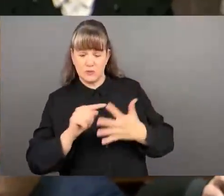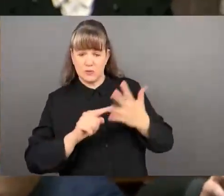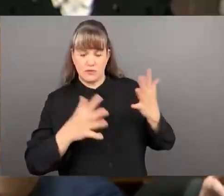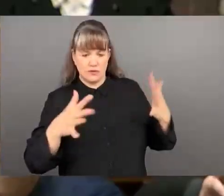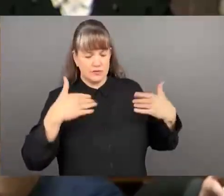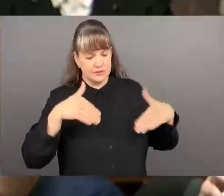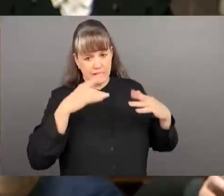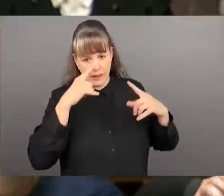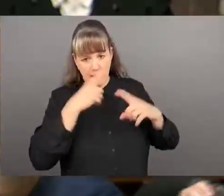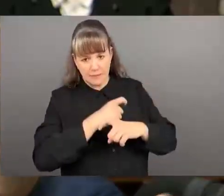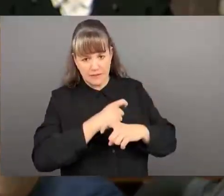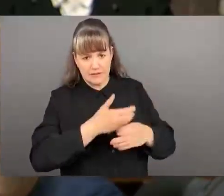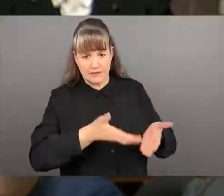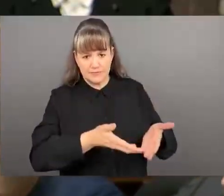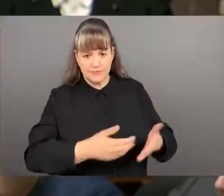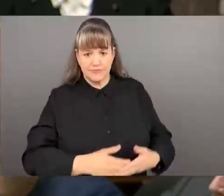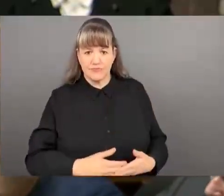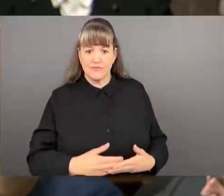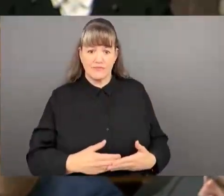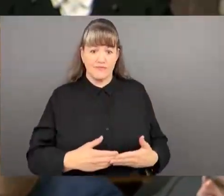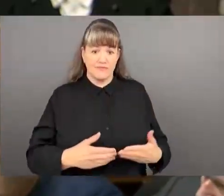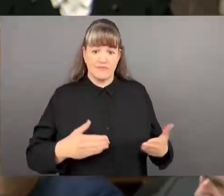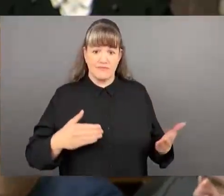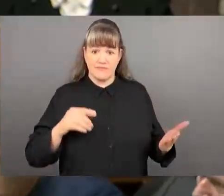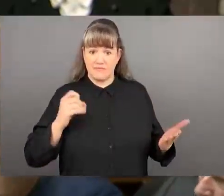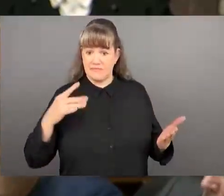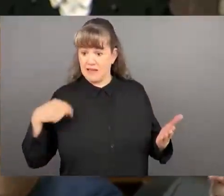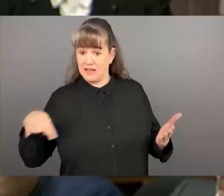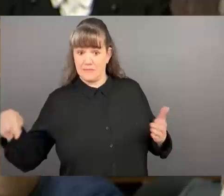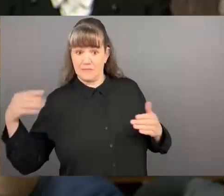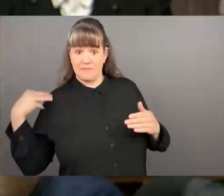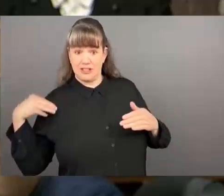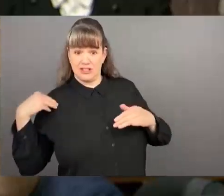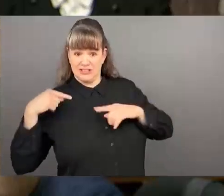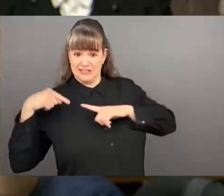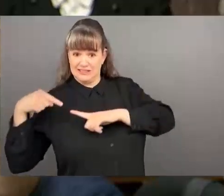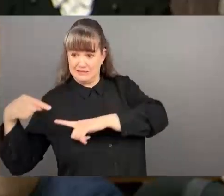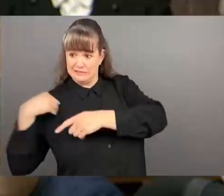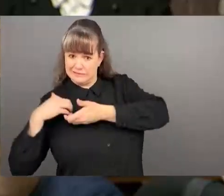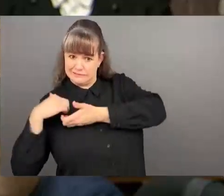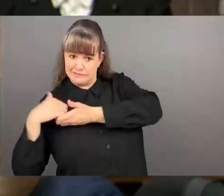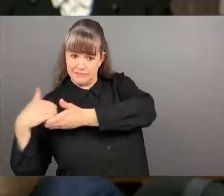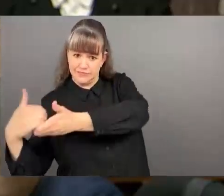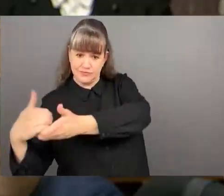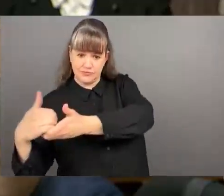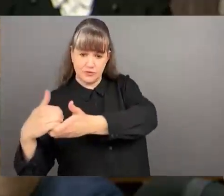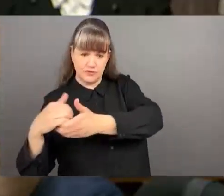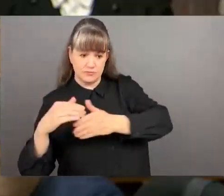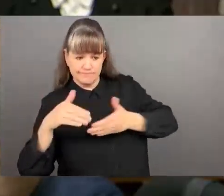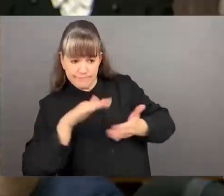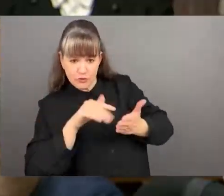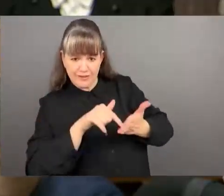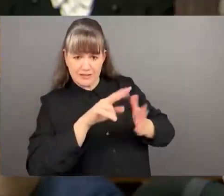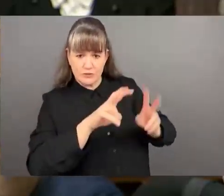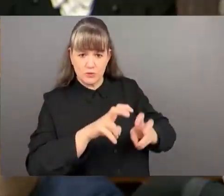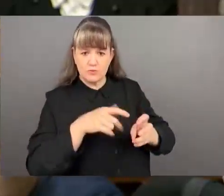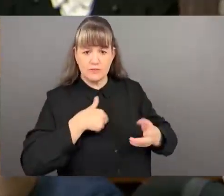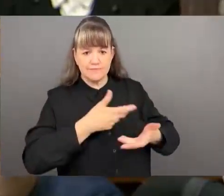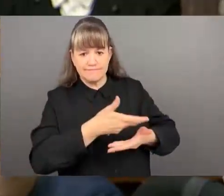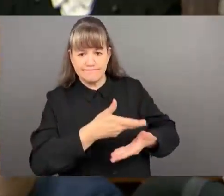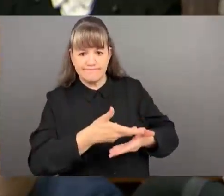has not been working very hard in partnership with the private sector, with the not-for-profit sector, with businesses in the community.